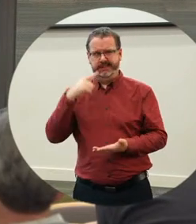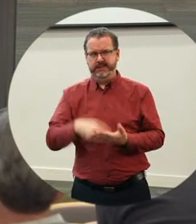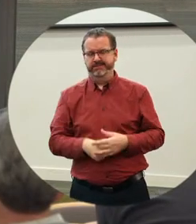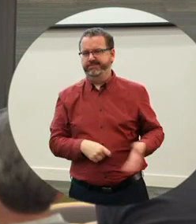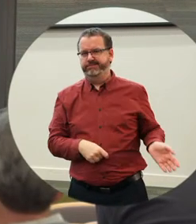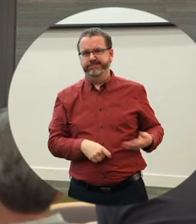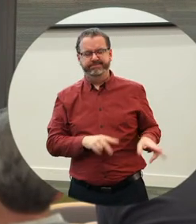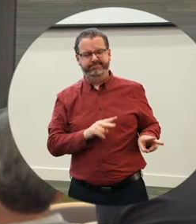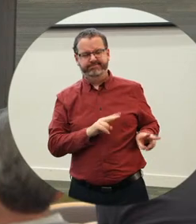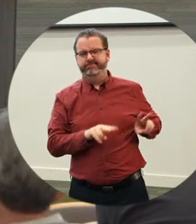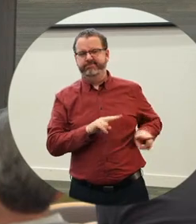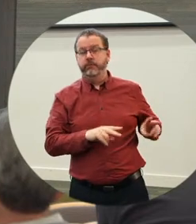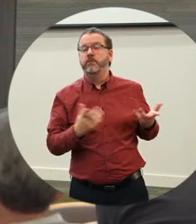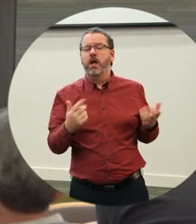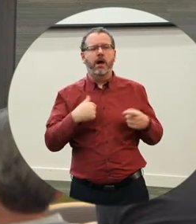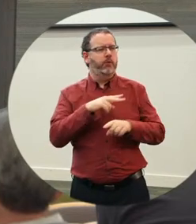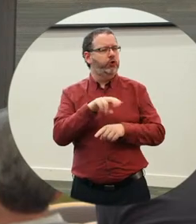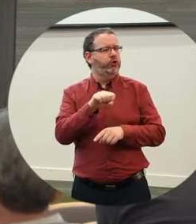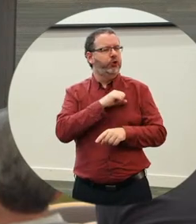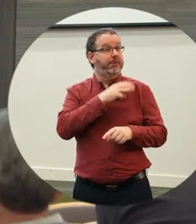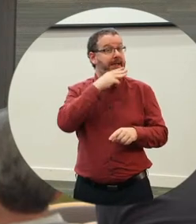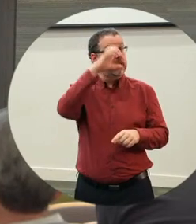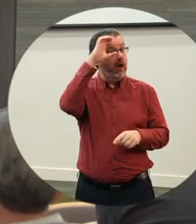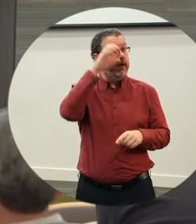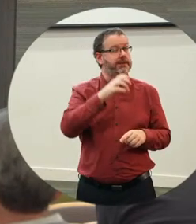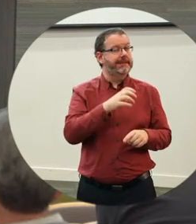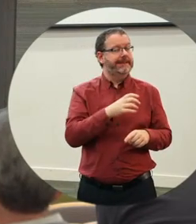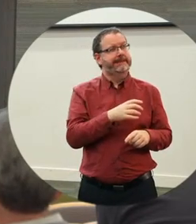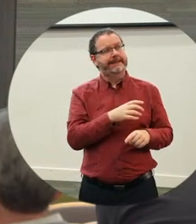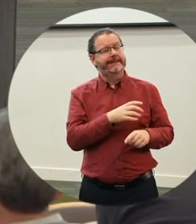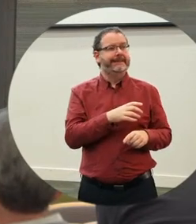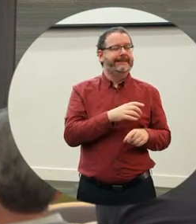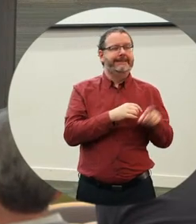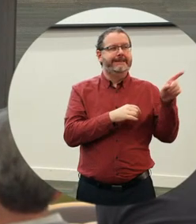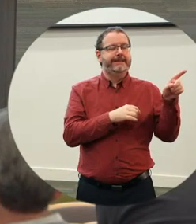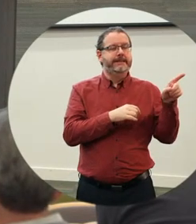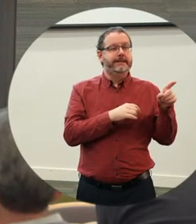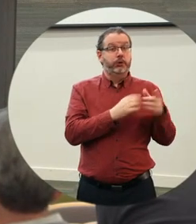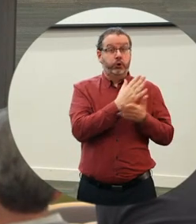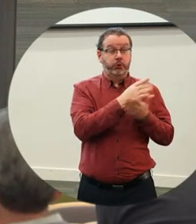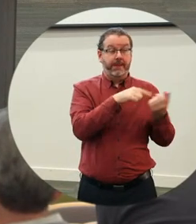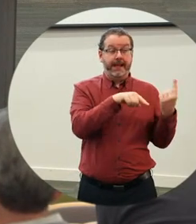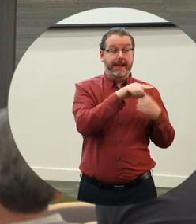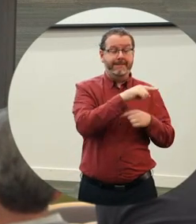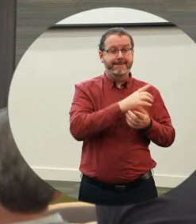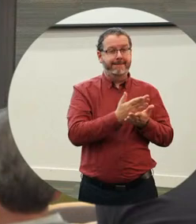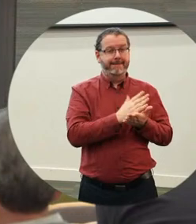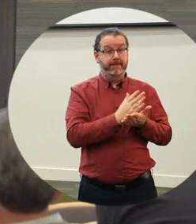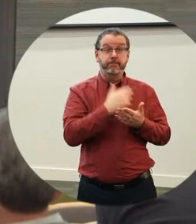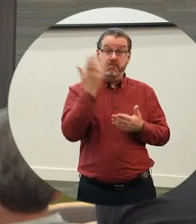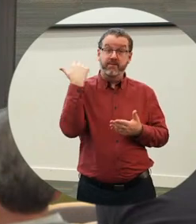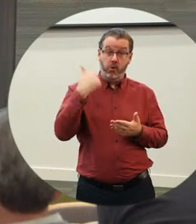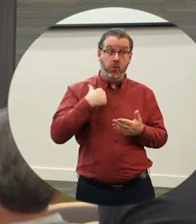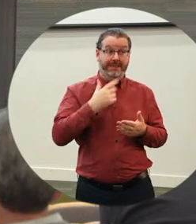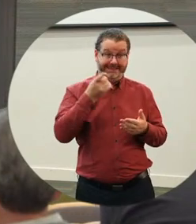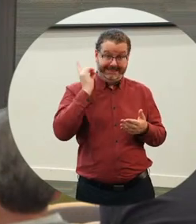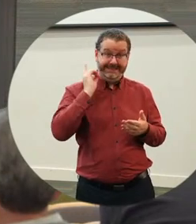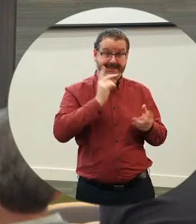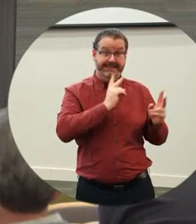I'm not sure Collins was right about all of them. I think some of them, and I interviewed a lot of them for this book, I think a lot of them didn't know what side they were